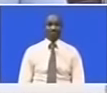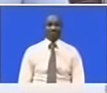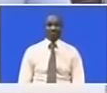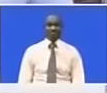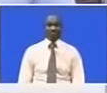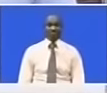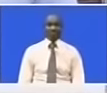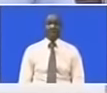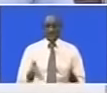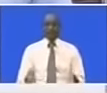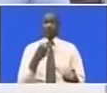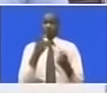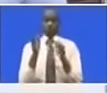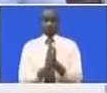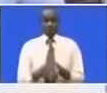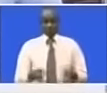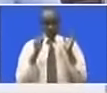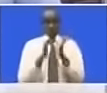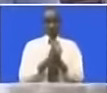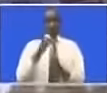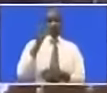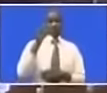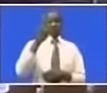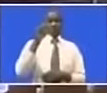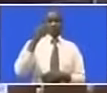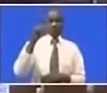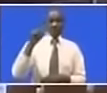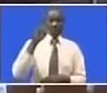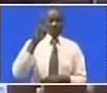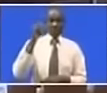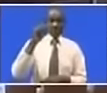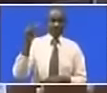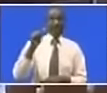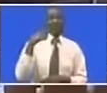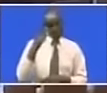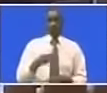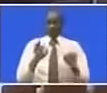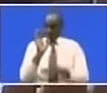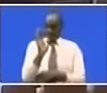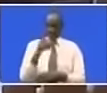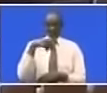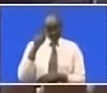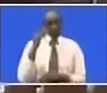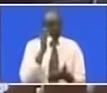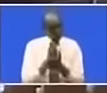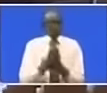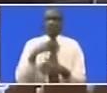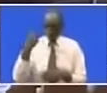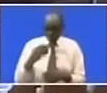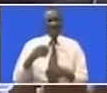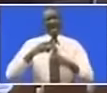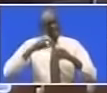Great that we're talking to officials from Swaweza. They are the officials, perhaps the only officials, have been polling consistently